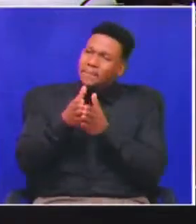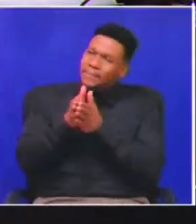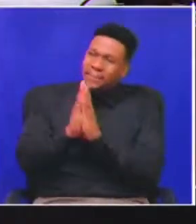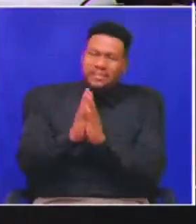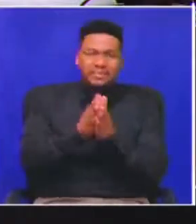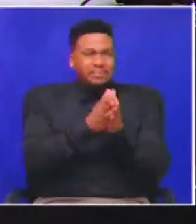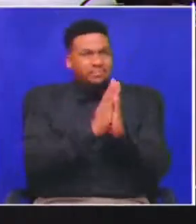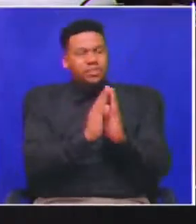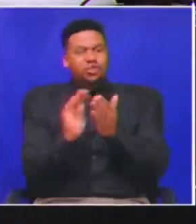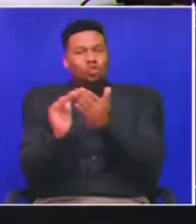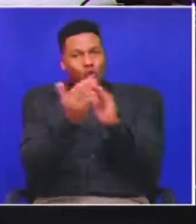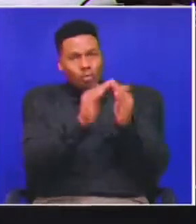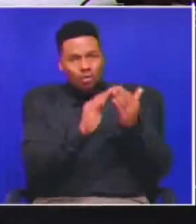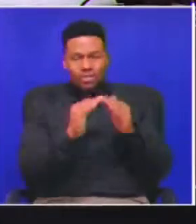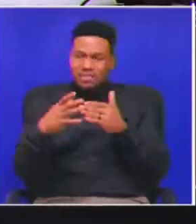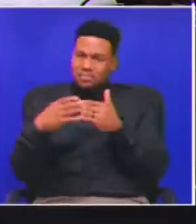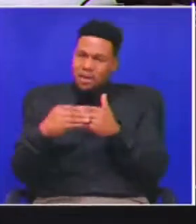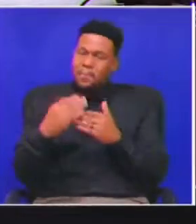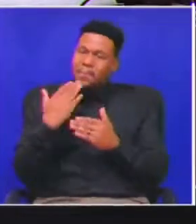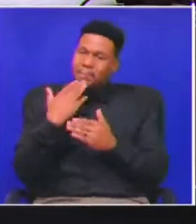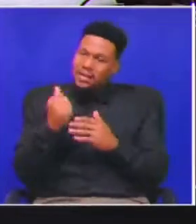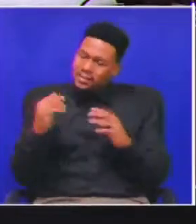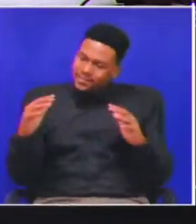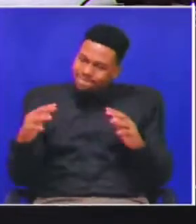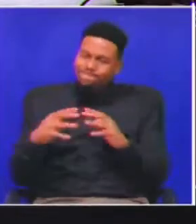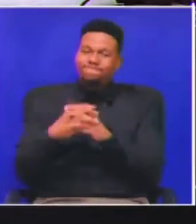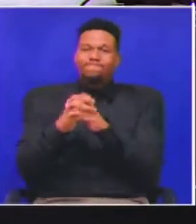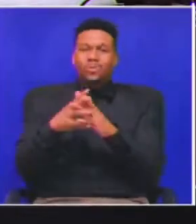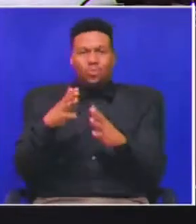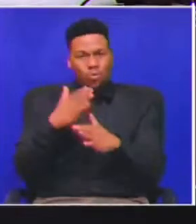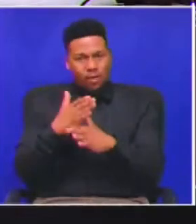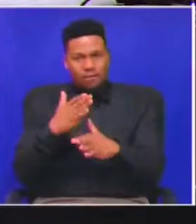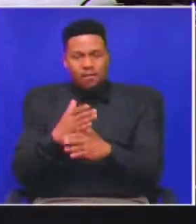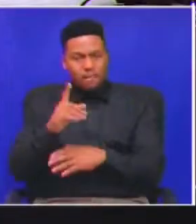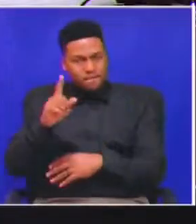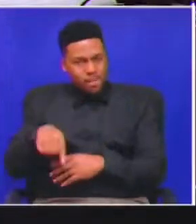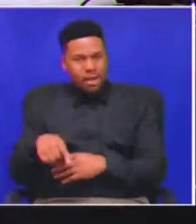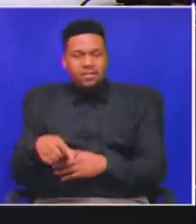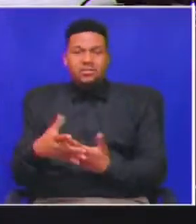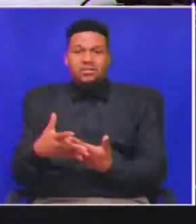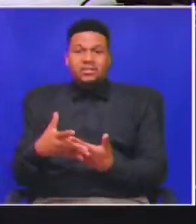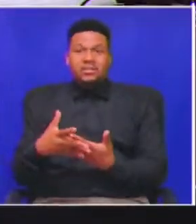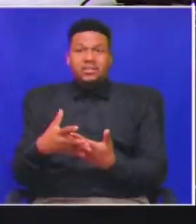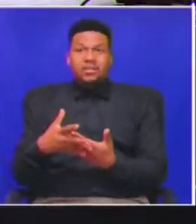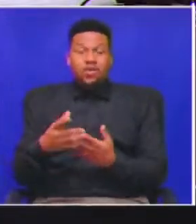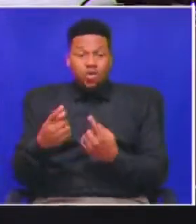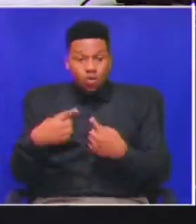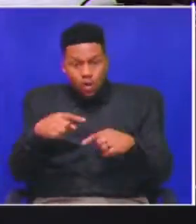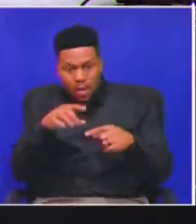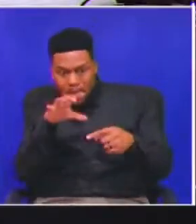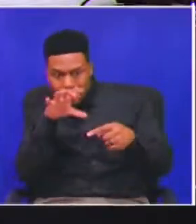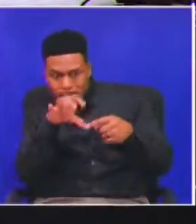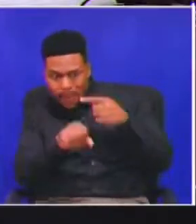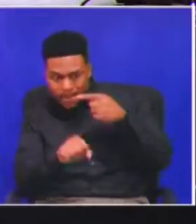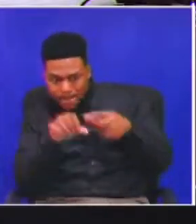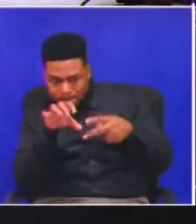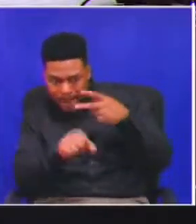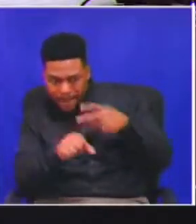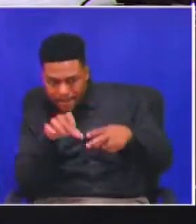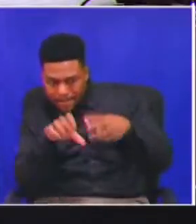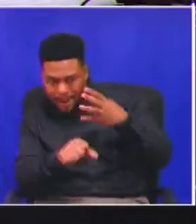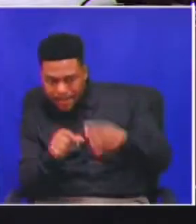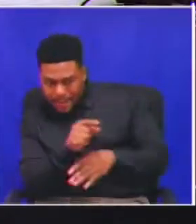that if we all work together, we will be able to snuff out all these criminals and